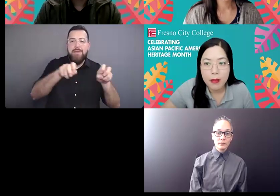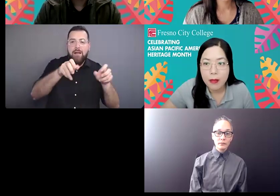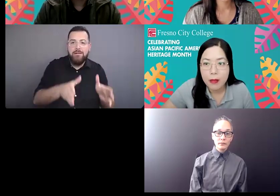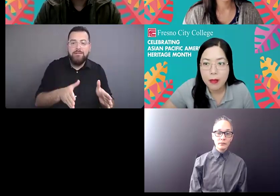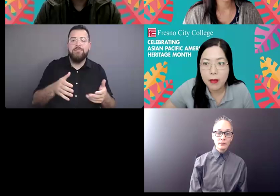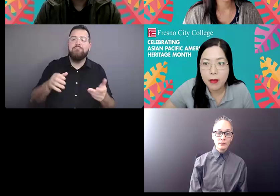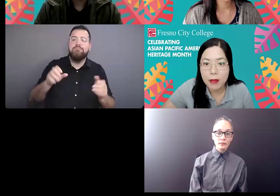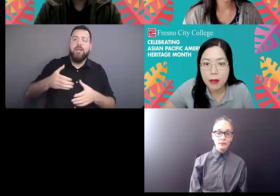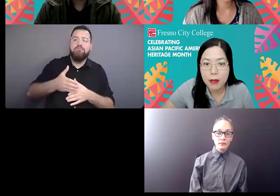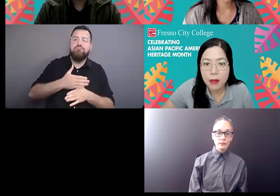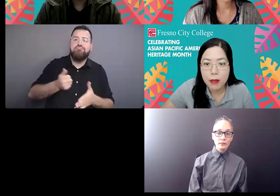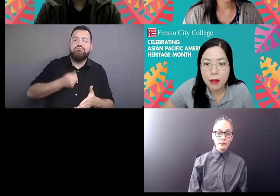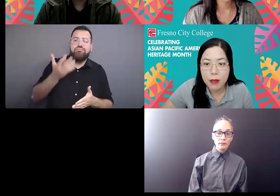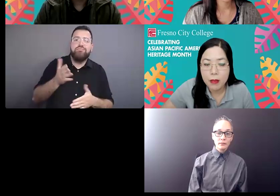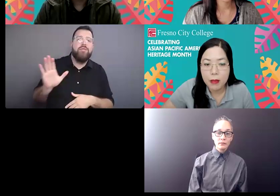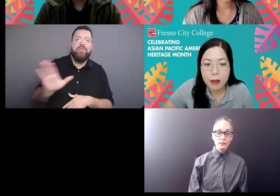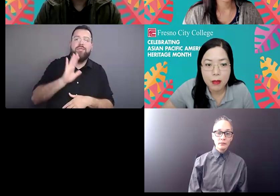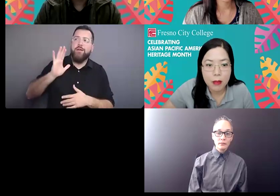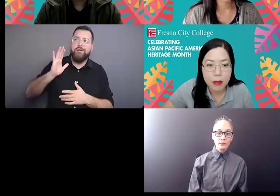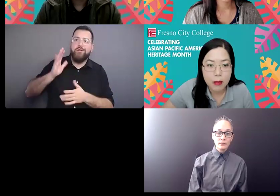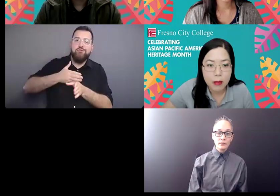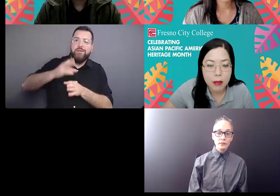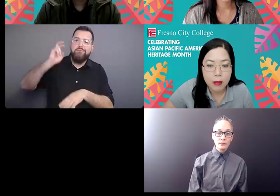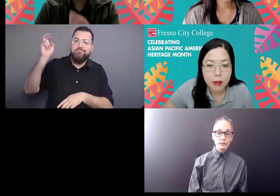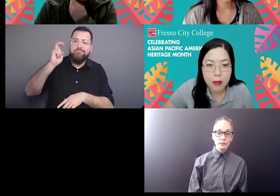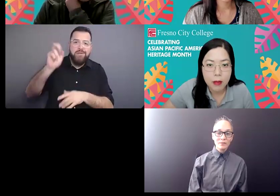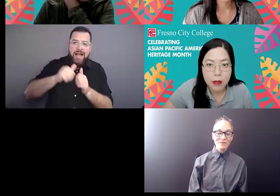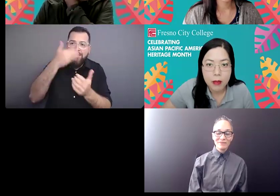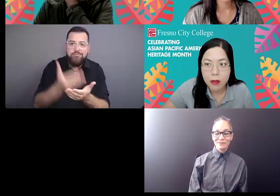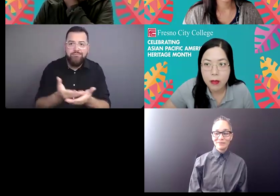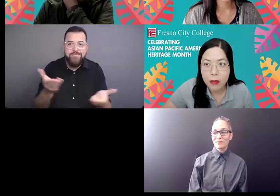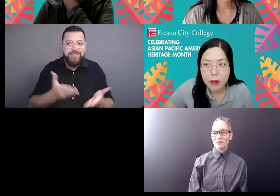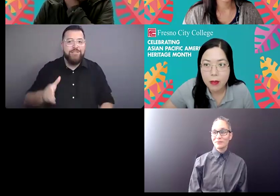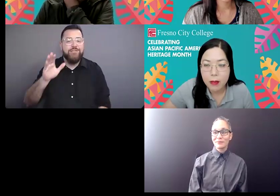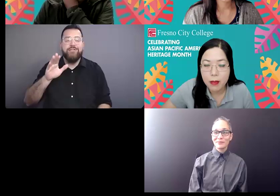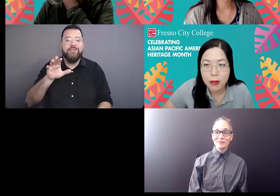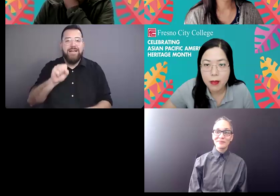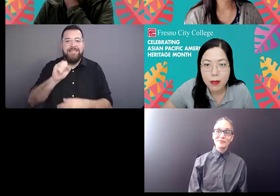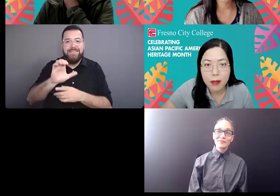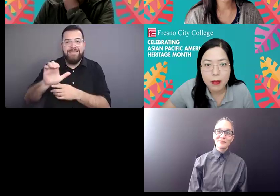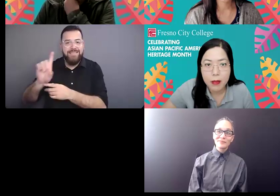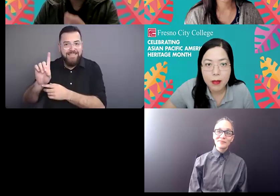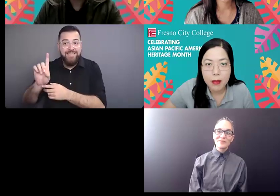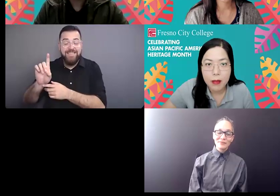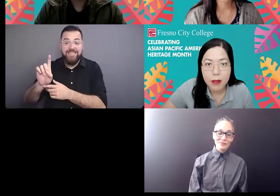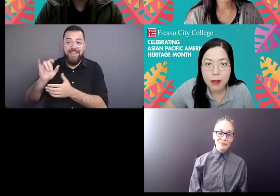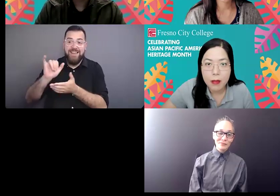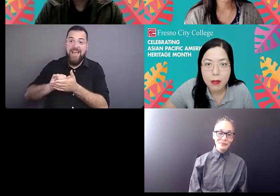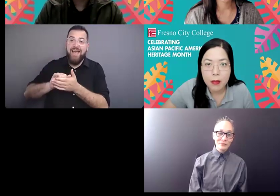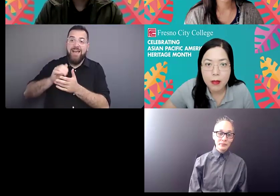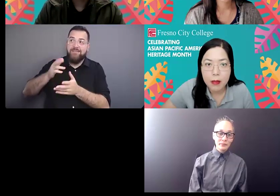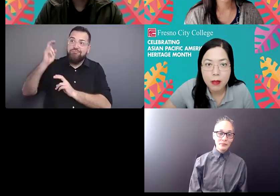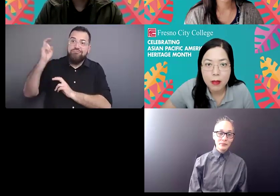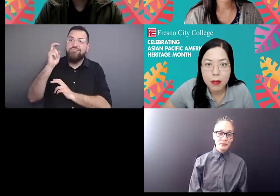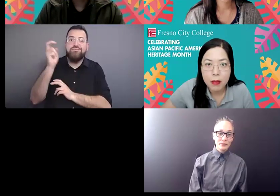us their journey to the State Center Community College District, and then how that journey has shaped them to be where they are today.